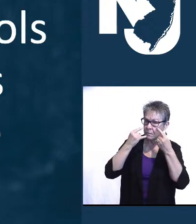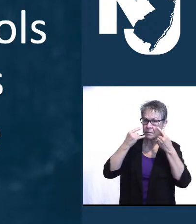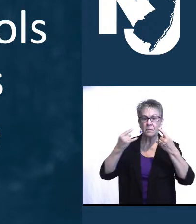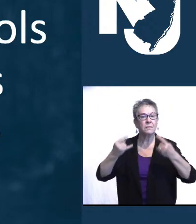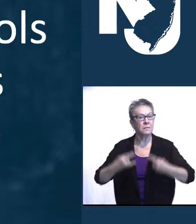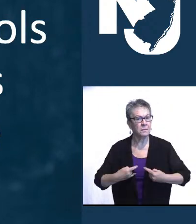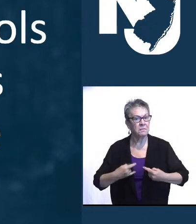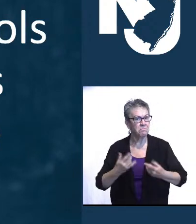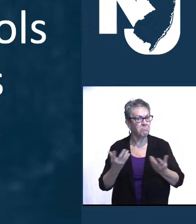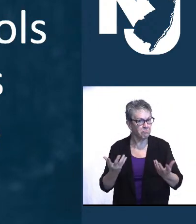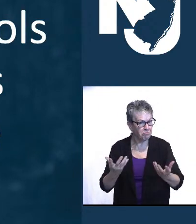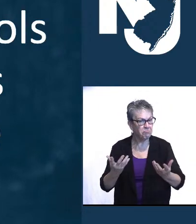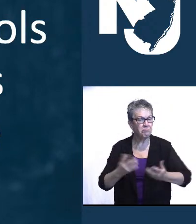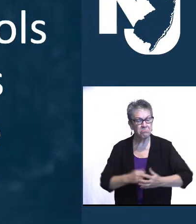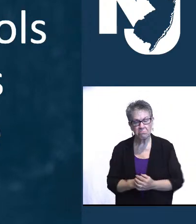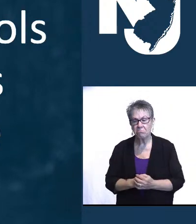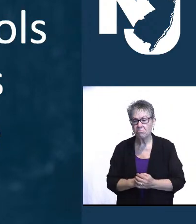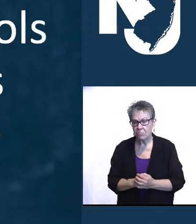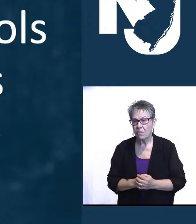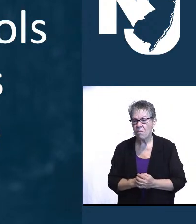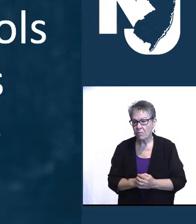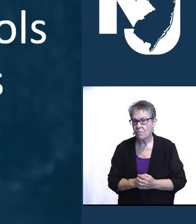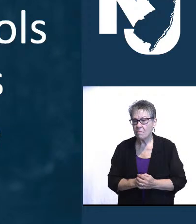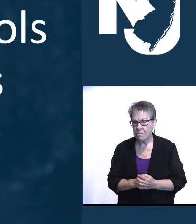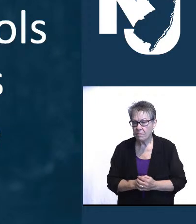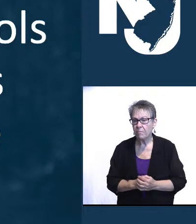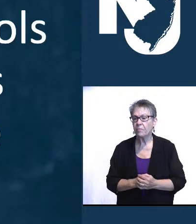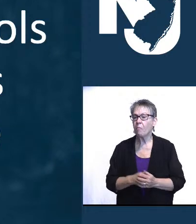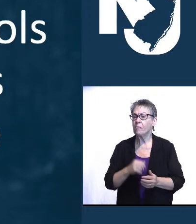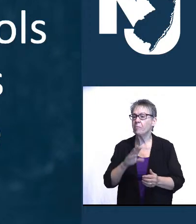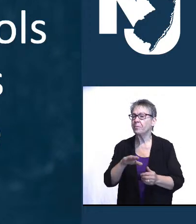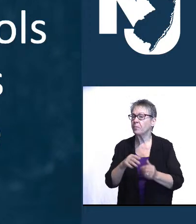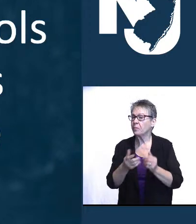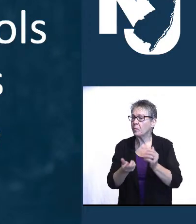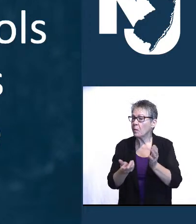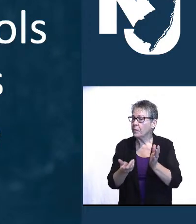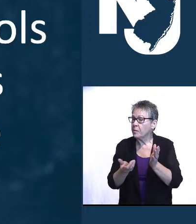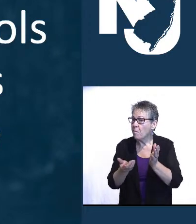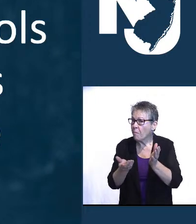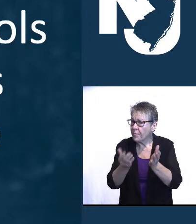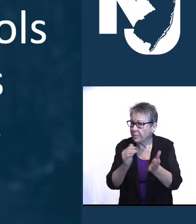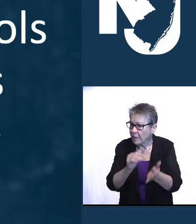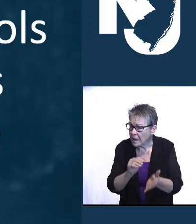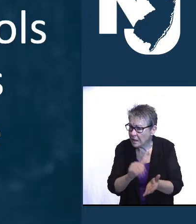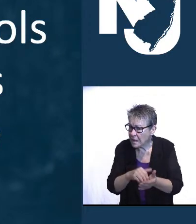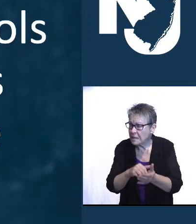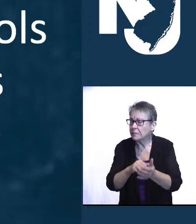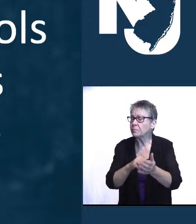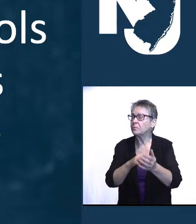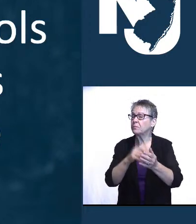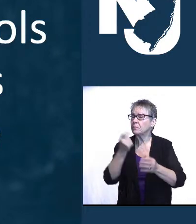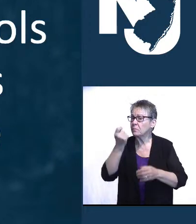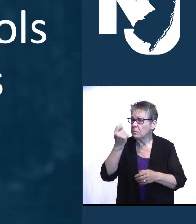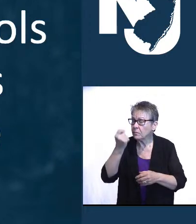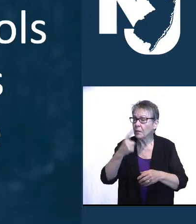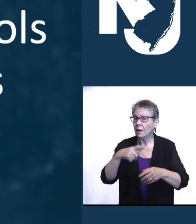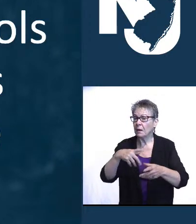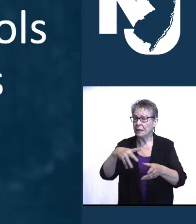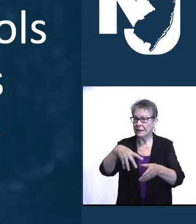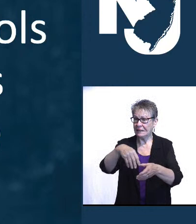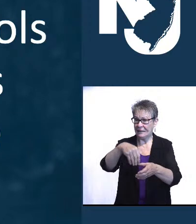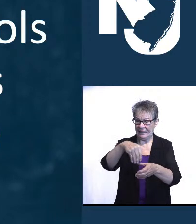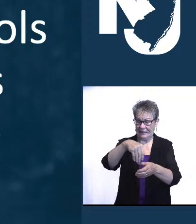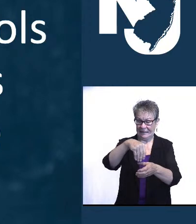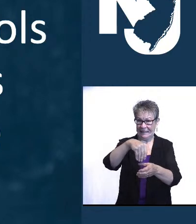and visitors wear masks while indoors, again effective March 7th. We are not removing the ability of individual